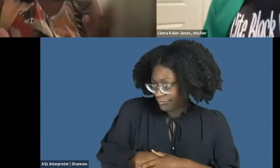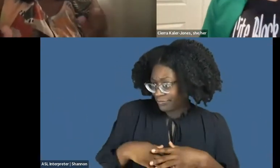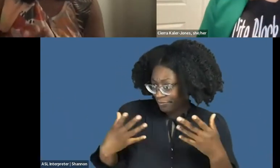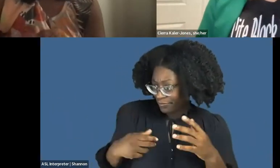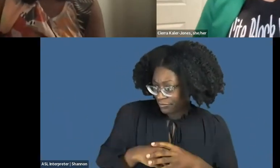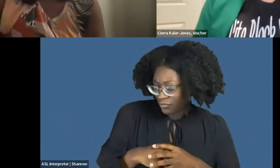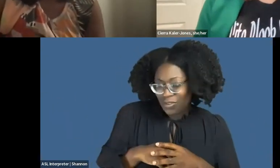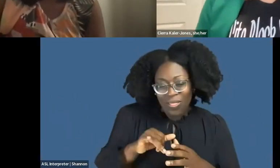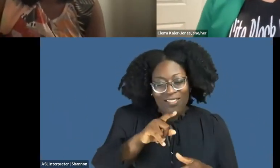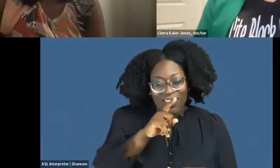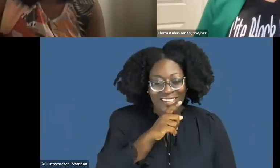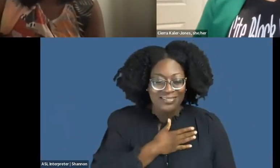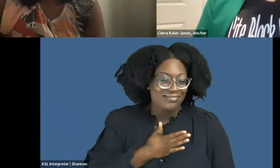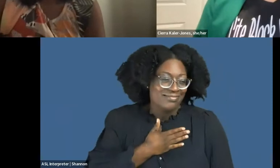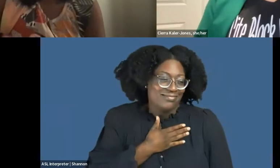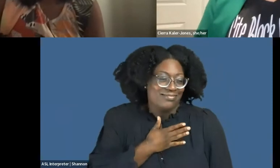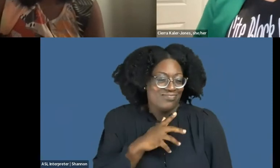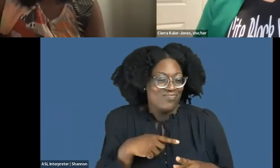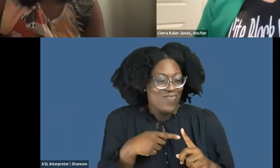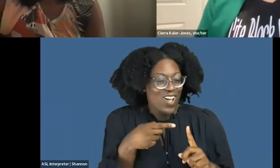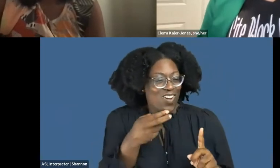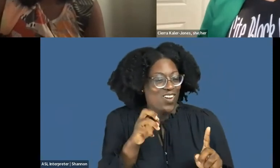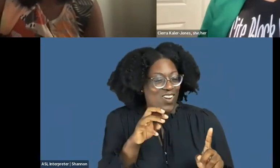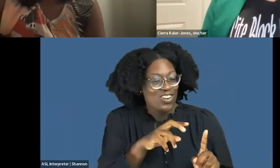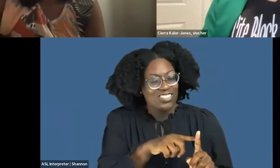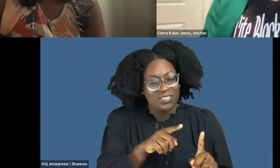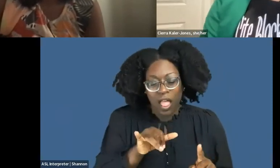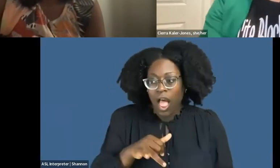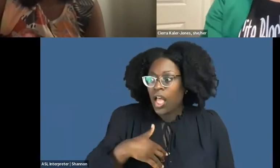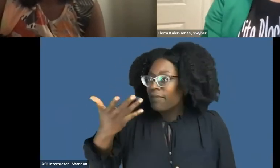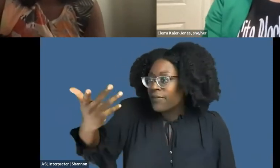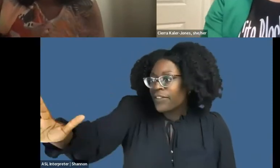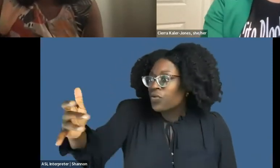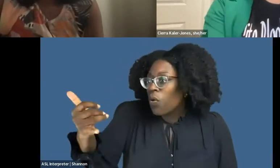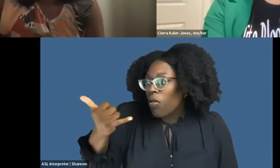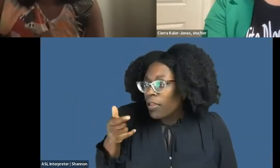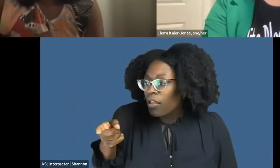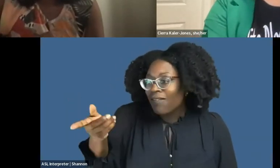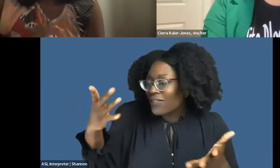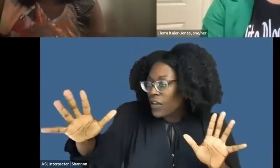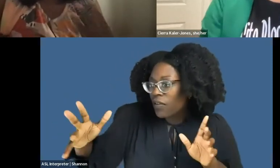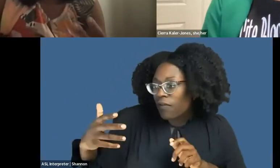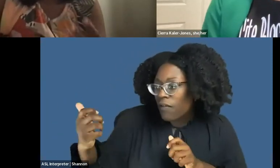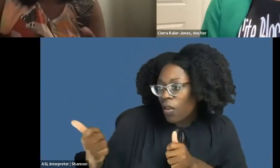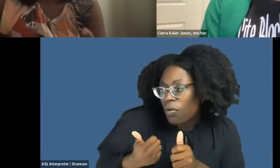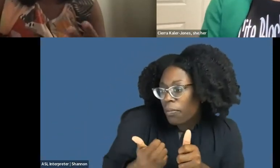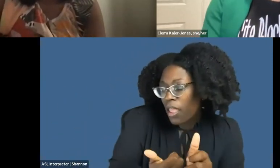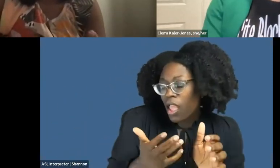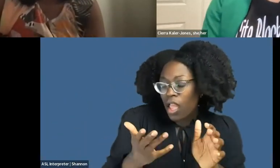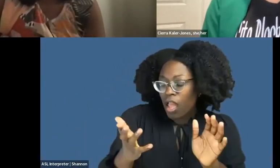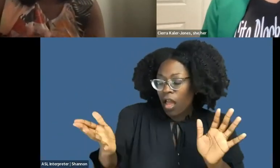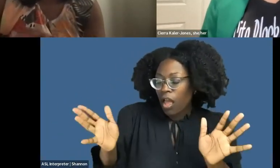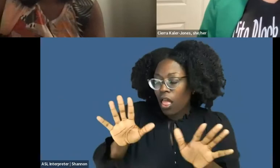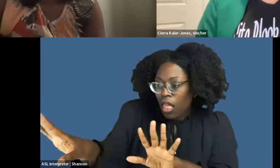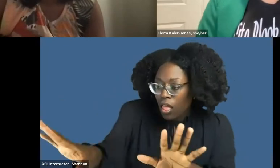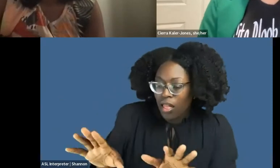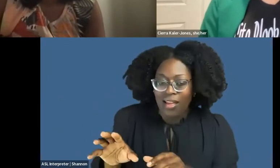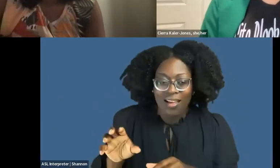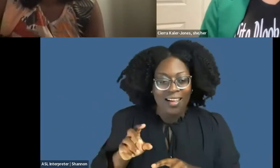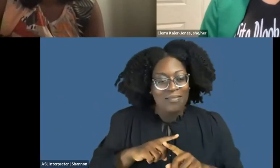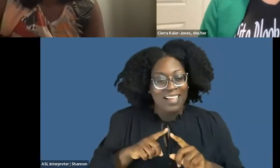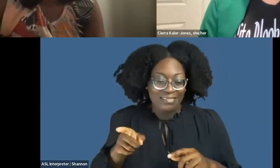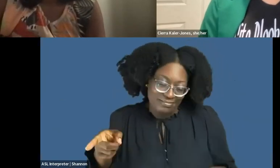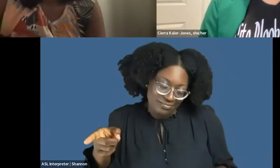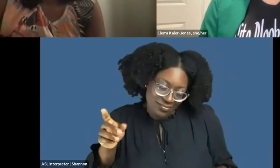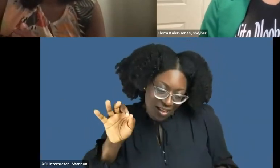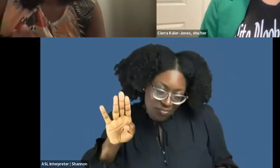I appreciate that about her. She's like, stop calling me, stop following me. You know who I am, you know what I do. They did not stop, but I appreciate her kind of forthcomingness